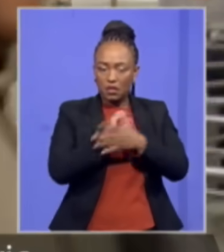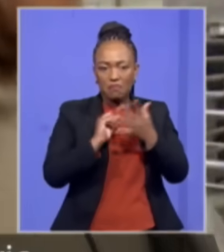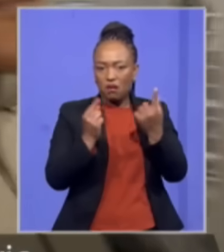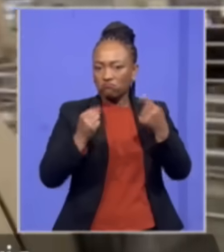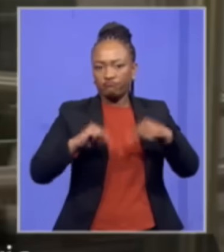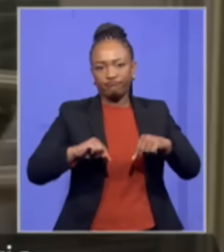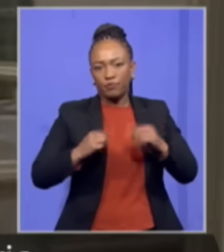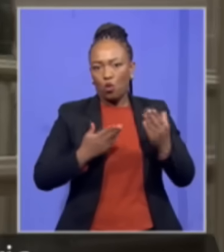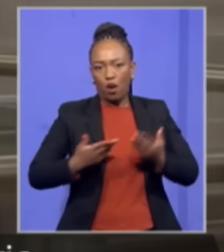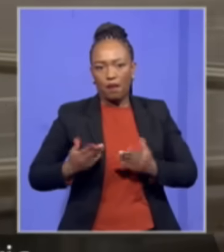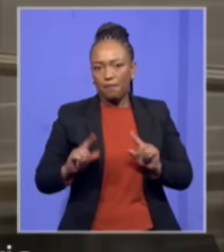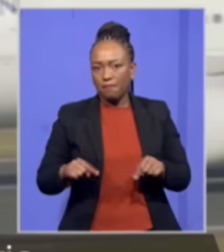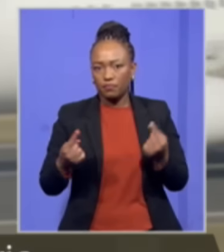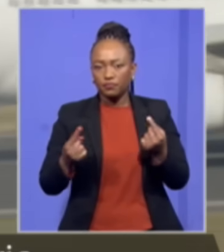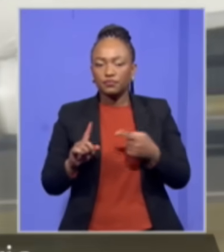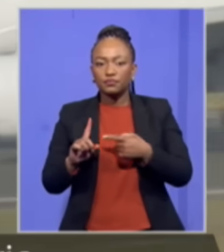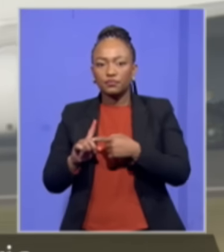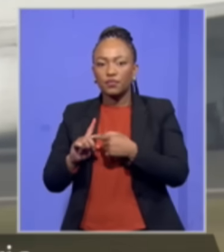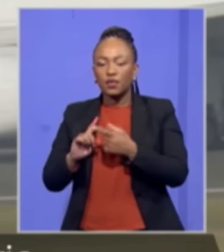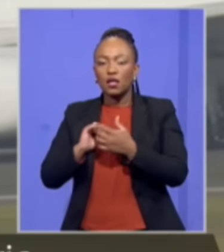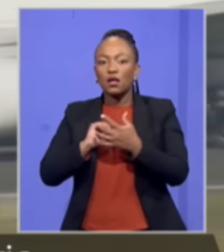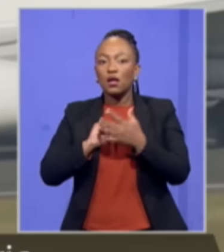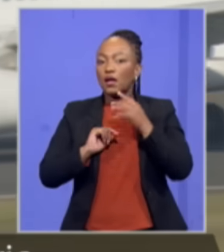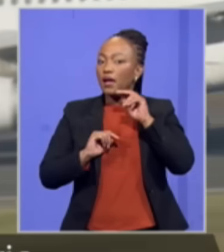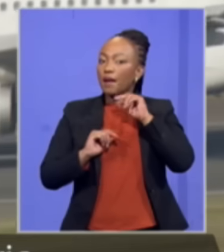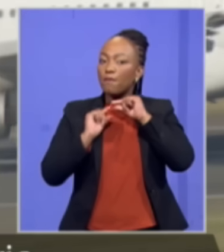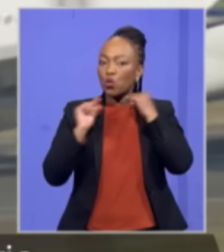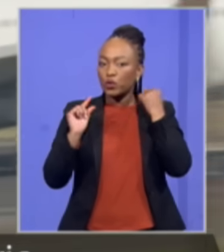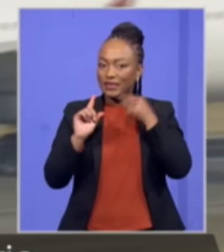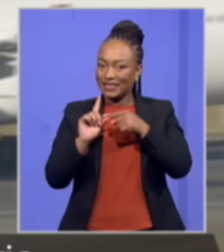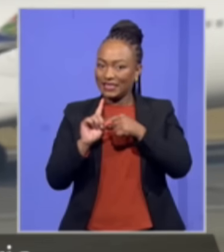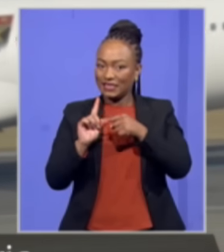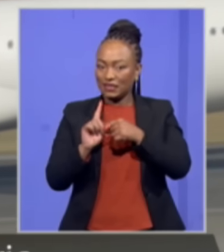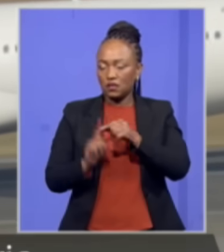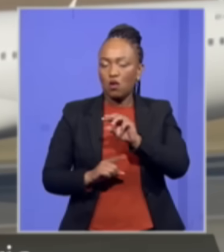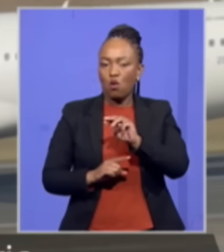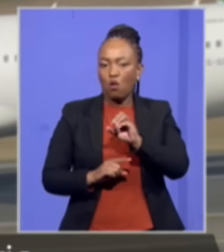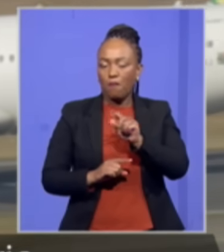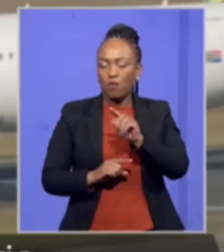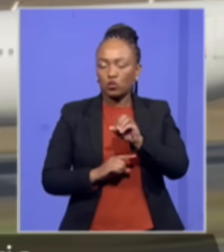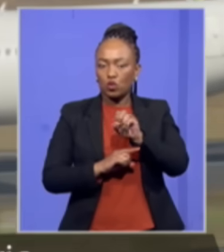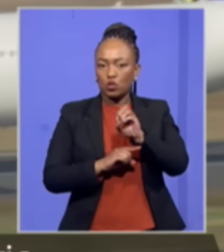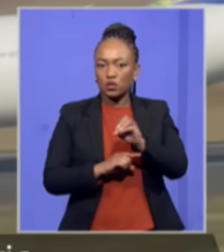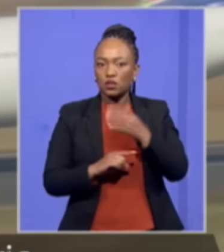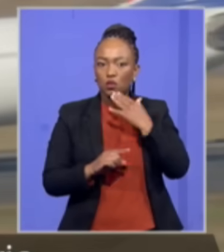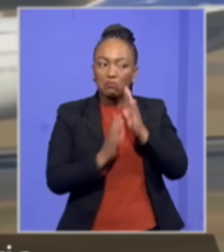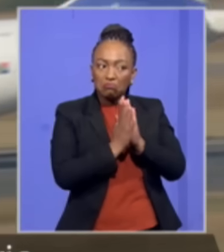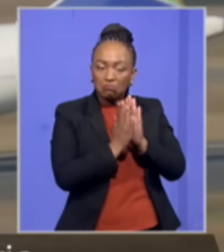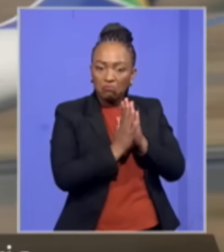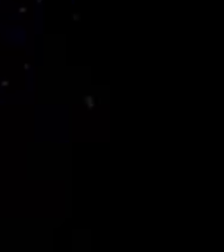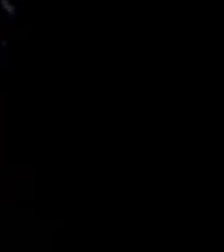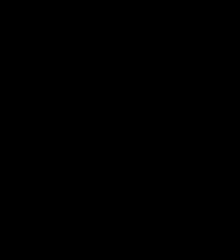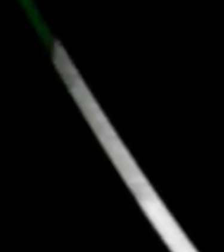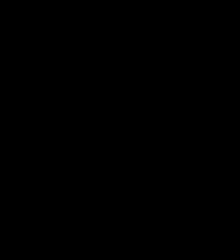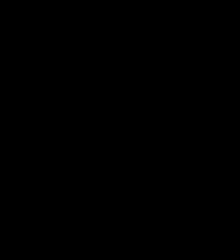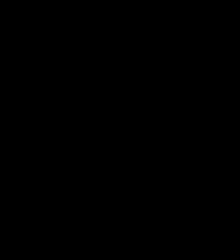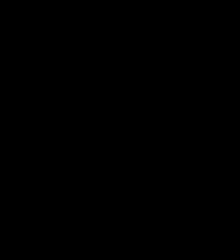Moruti Omotoso o kgutlela Nigeria kajeno ka mora hore kopo ya hae ya bodulo kwano Afrika Borwa e se atlehe.